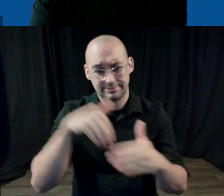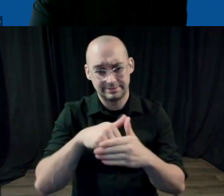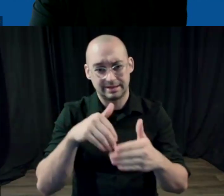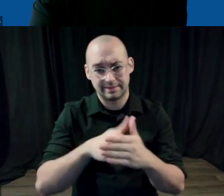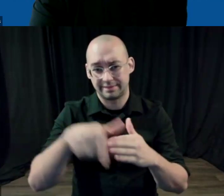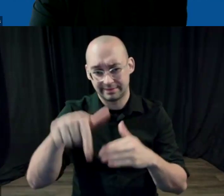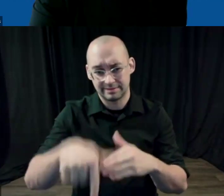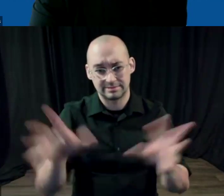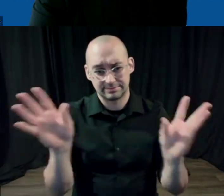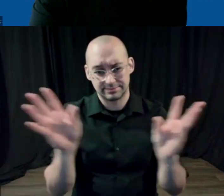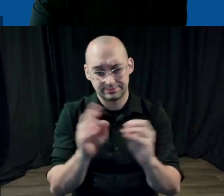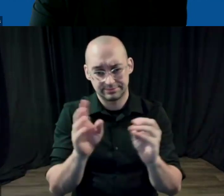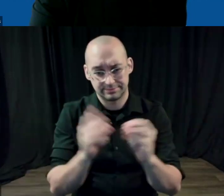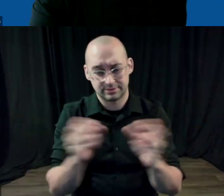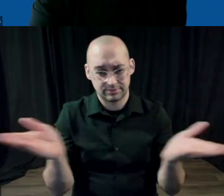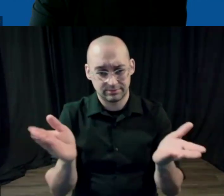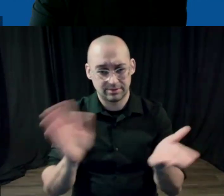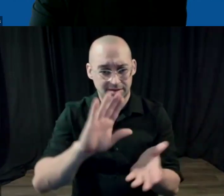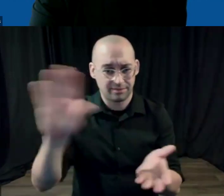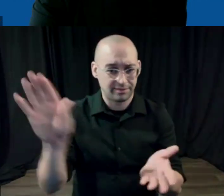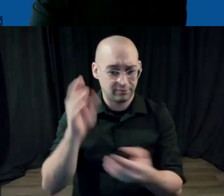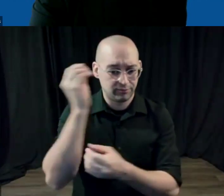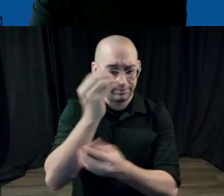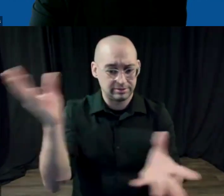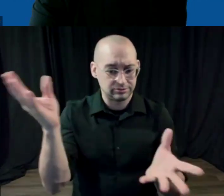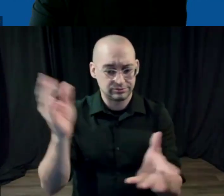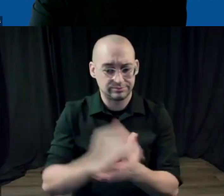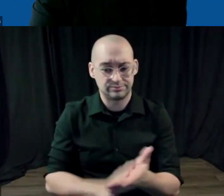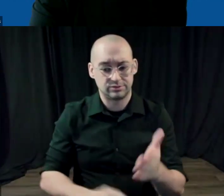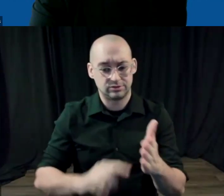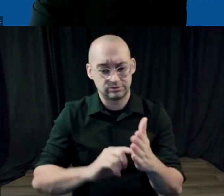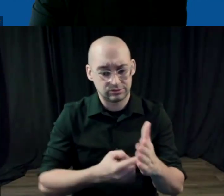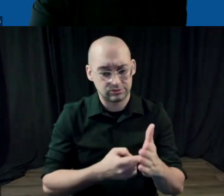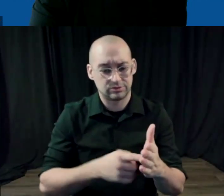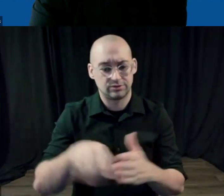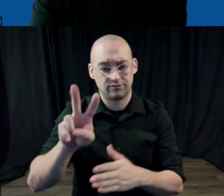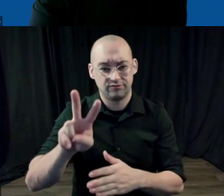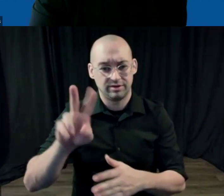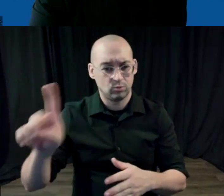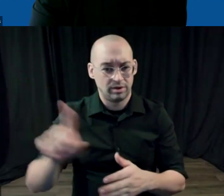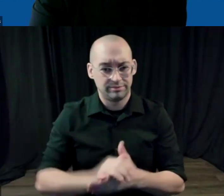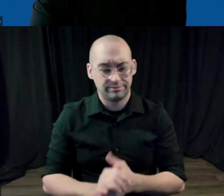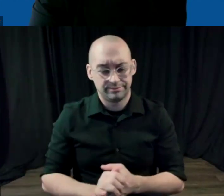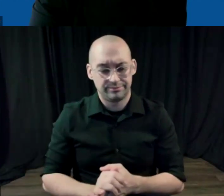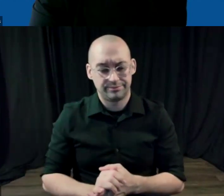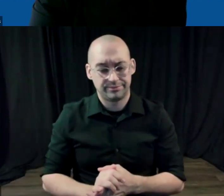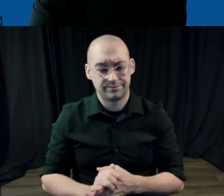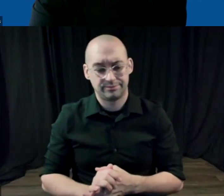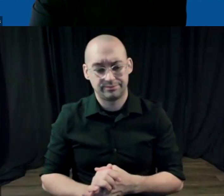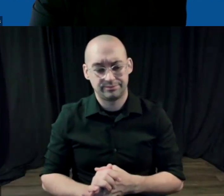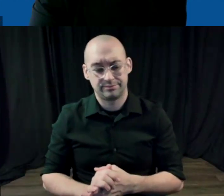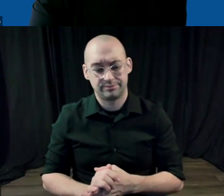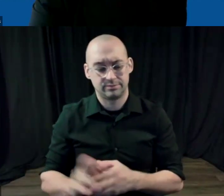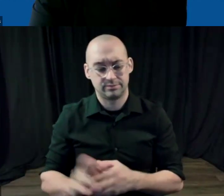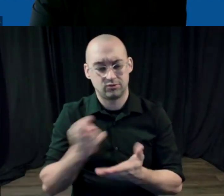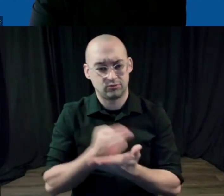meeting, with their input, it created an initial version of our digital equity resource finder. And again,